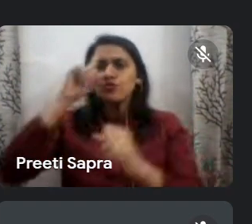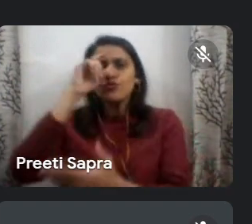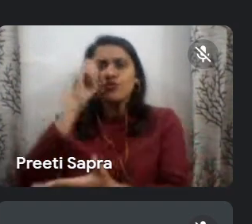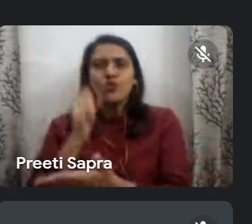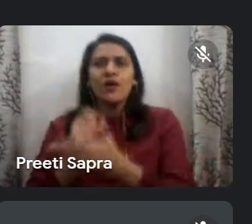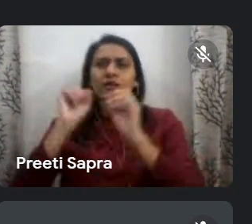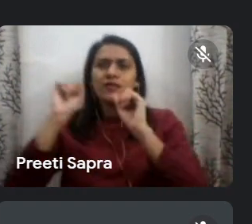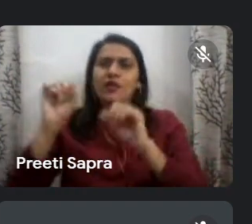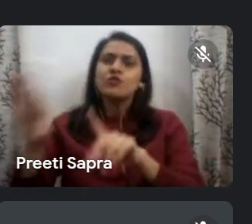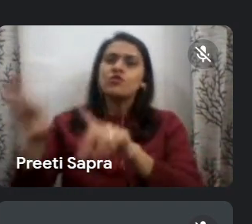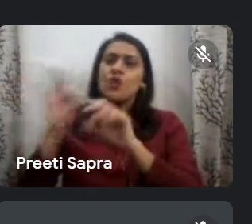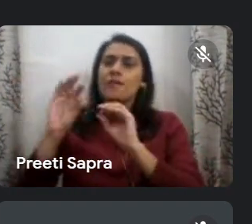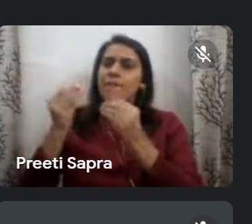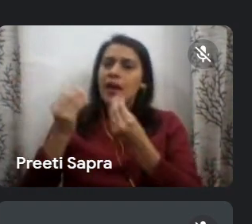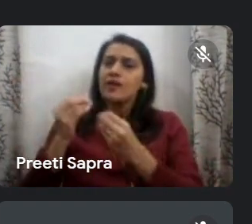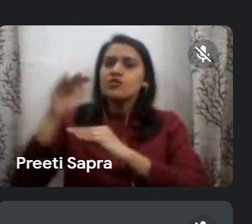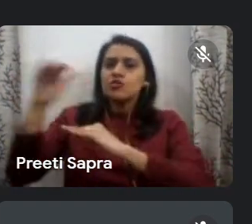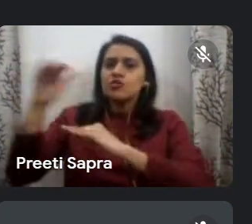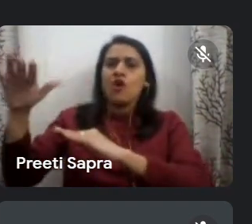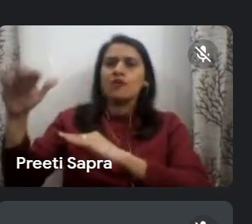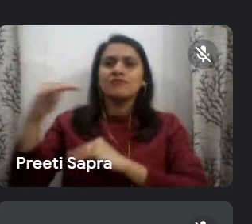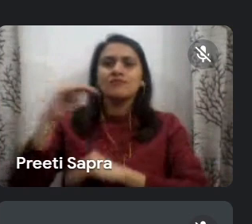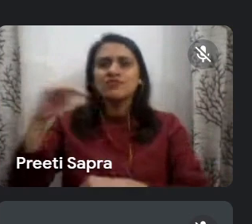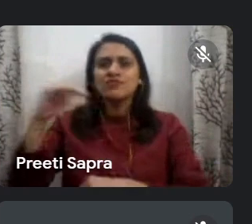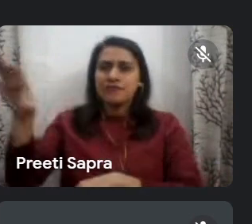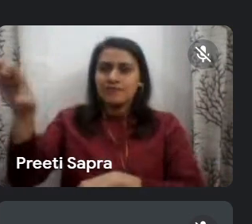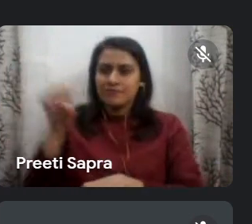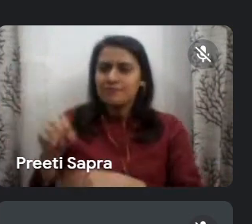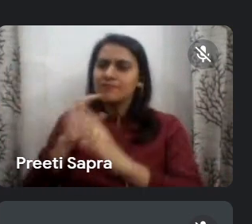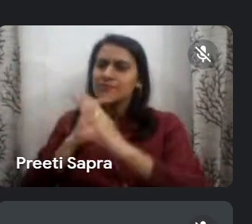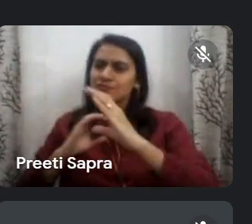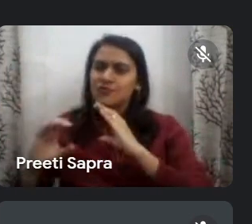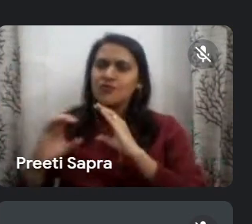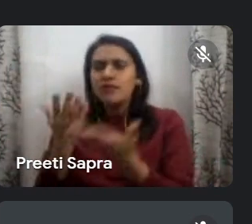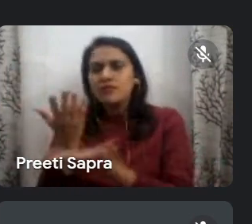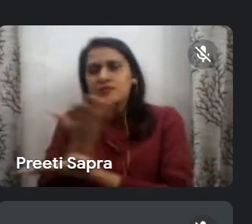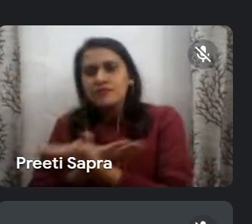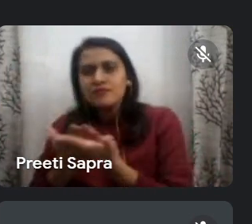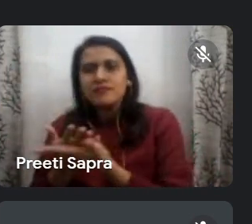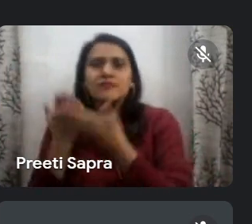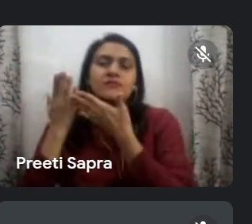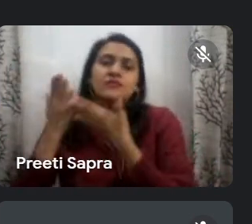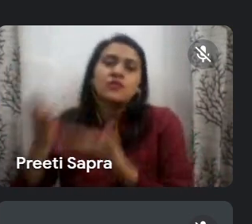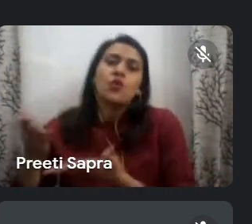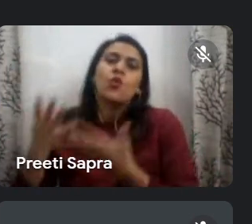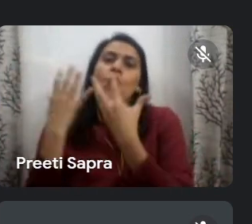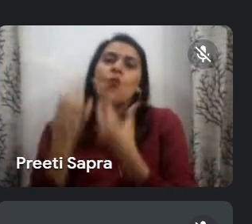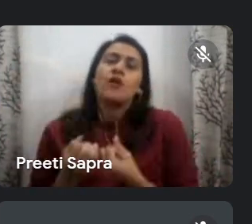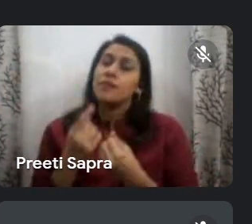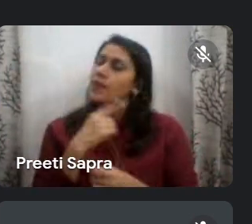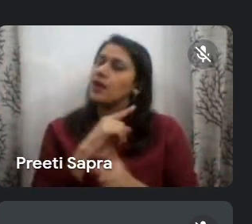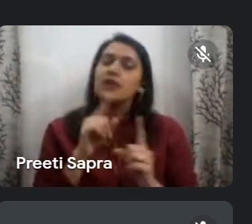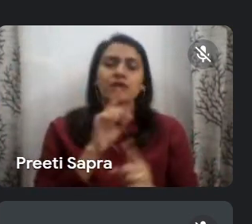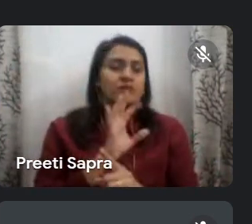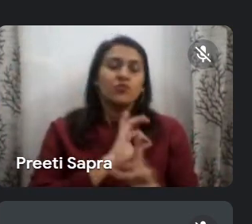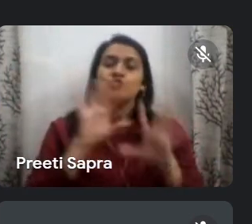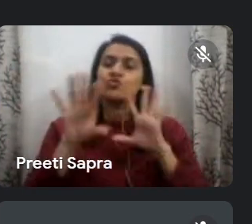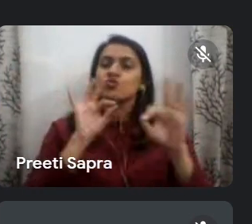talk to the child first, right? But I agree 100% with what Puneet and Shreya just mentioned.